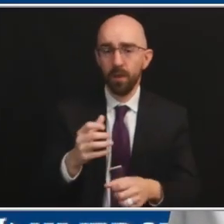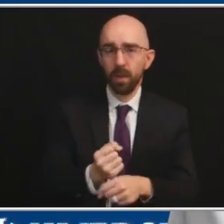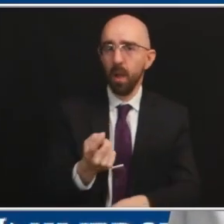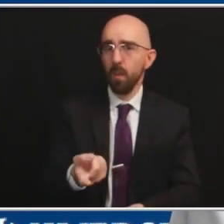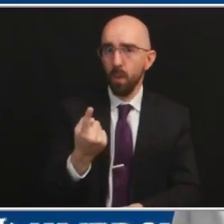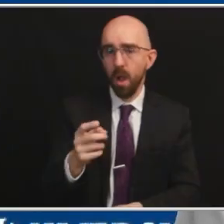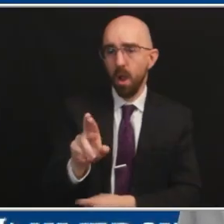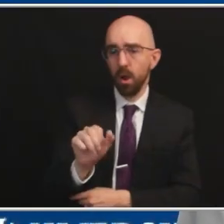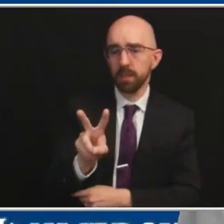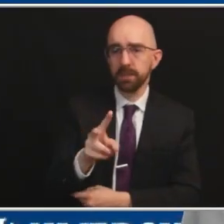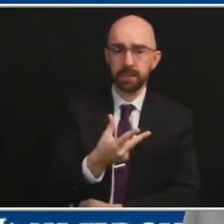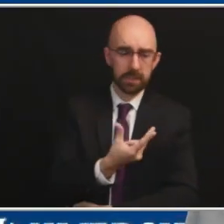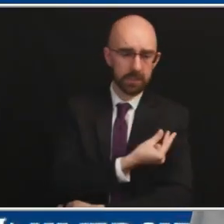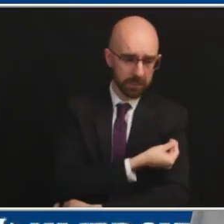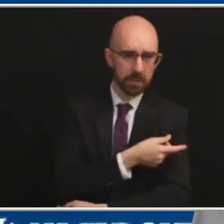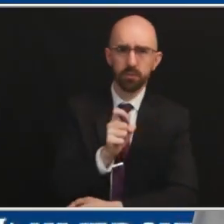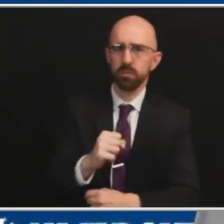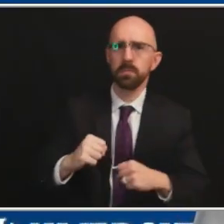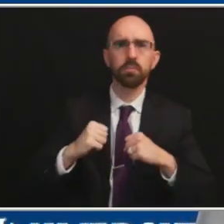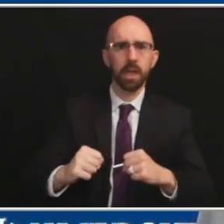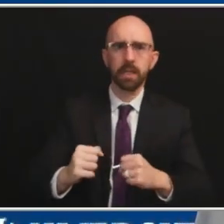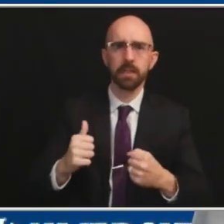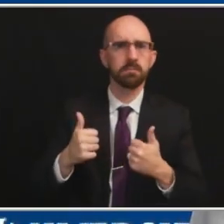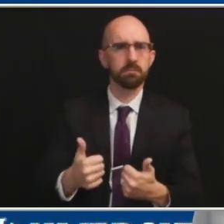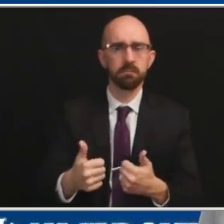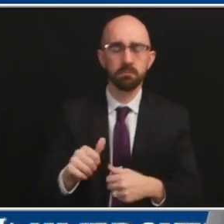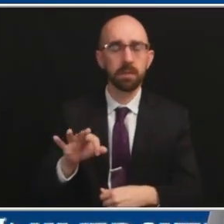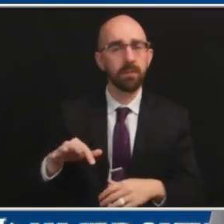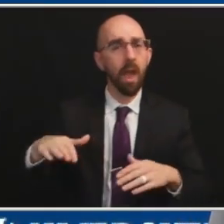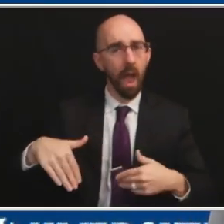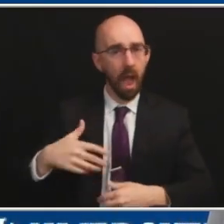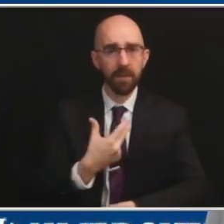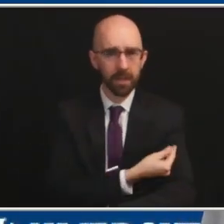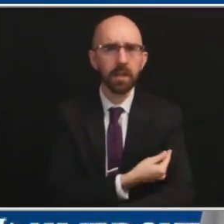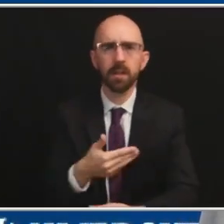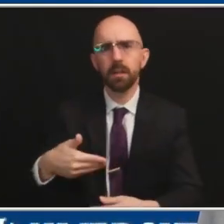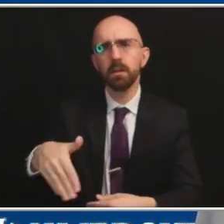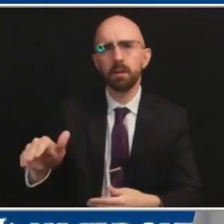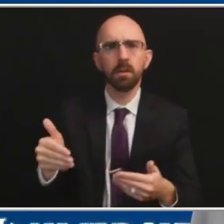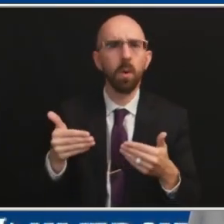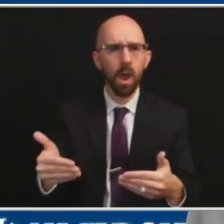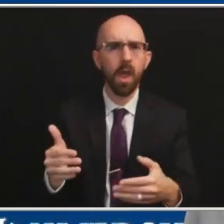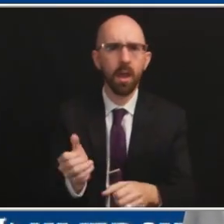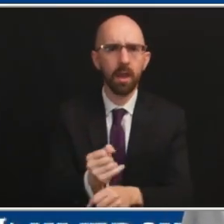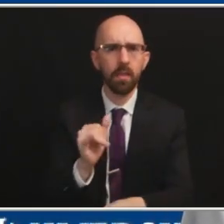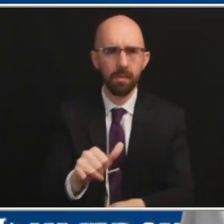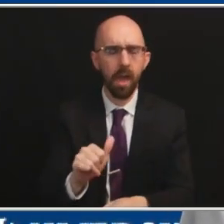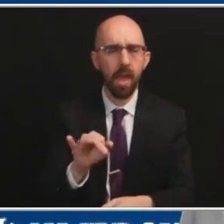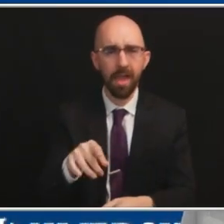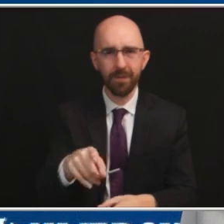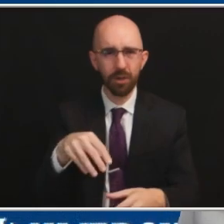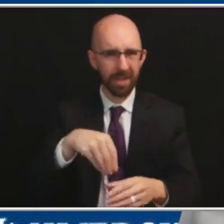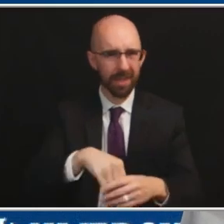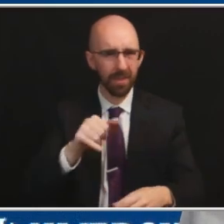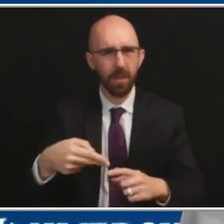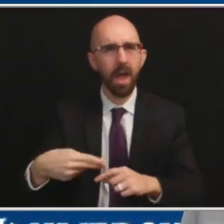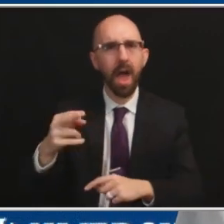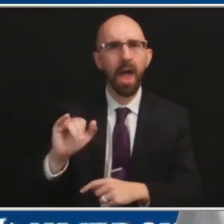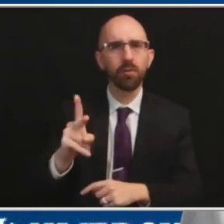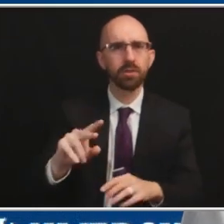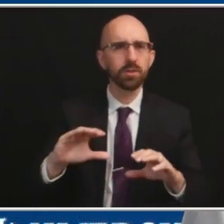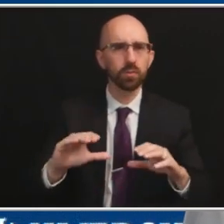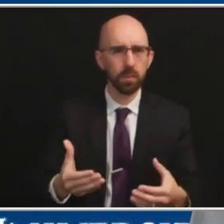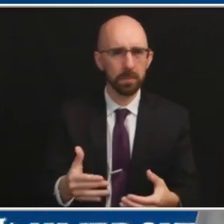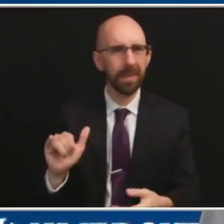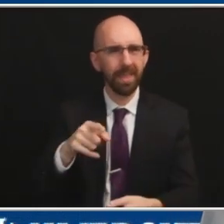you should be protected. But if you haven't, please go out and get it, especially if you remain in those high-risk groups. And just as you had talked